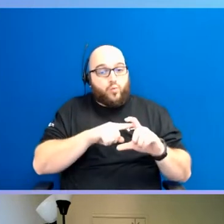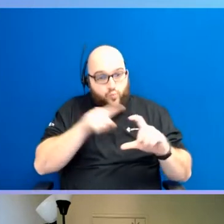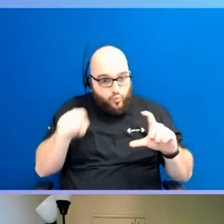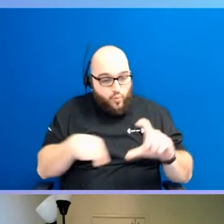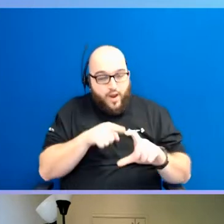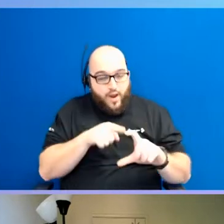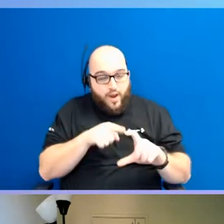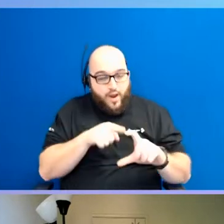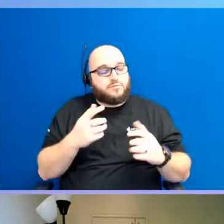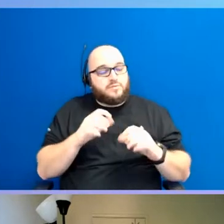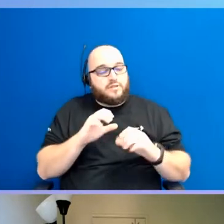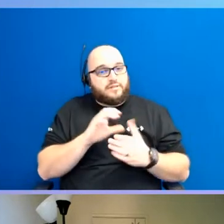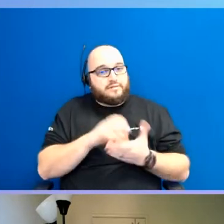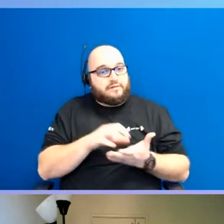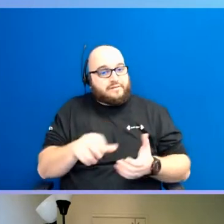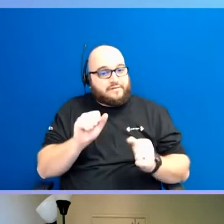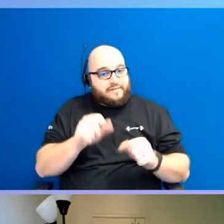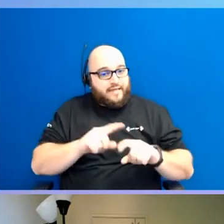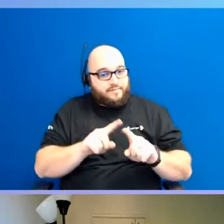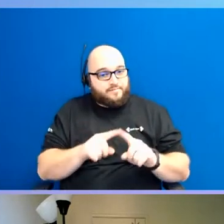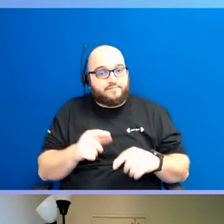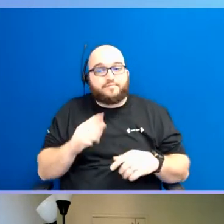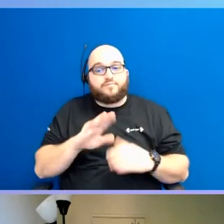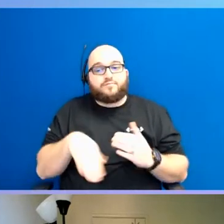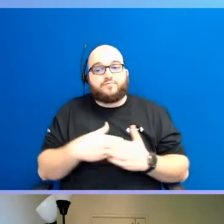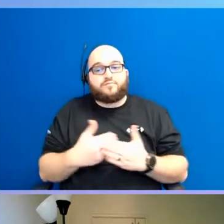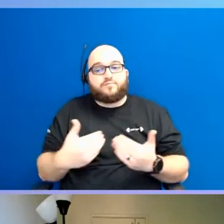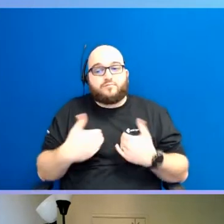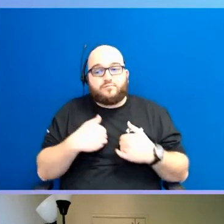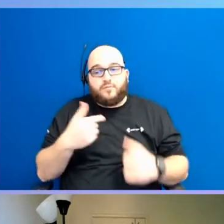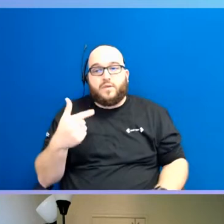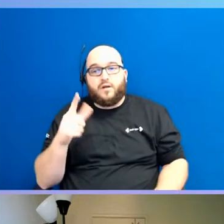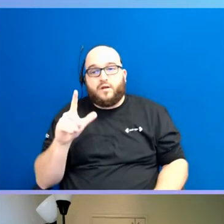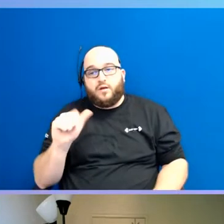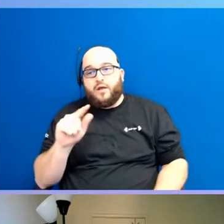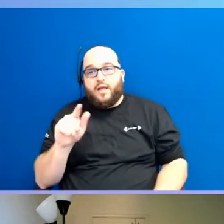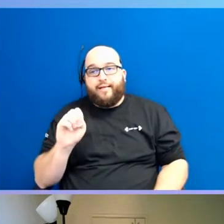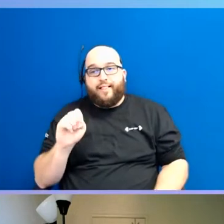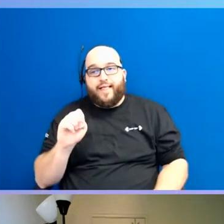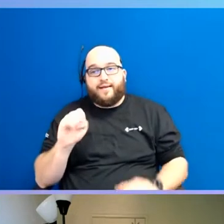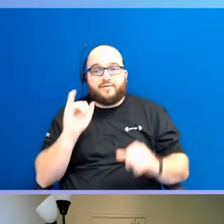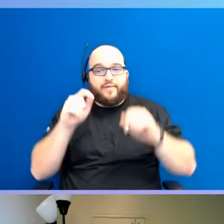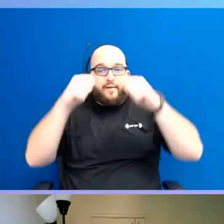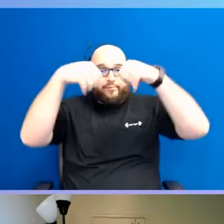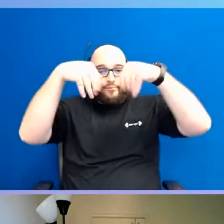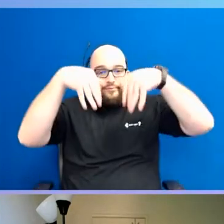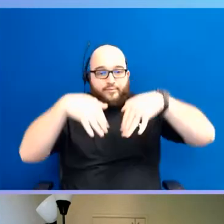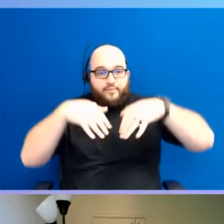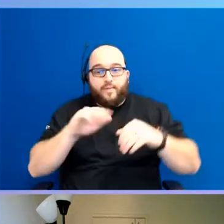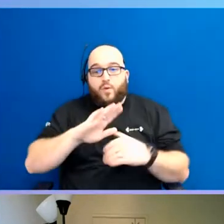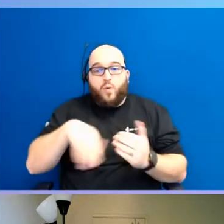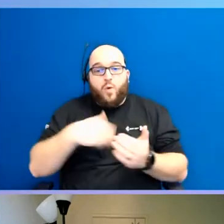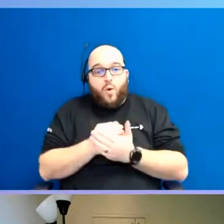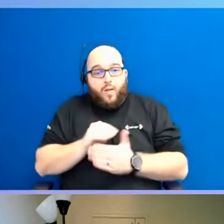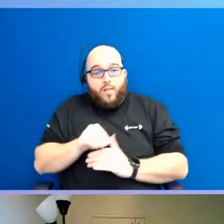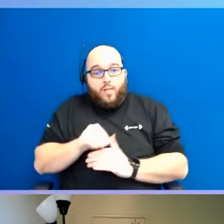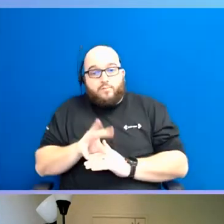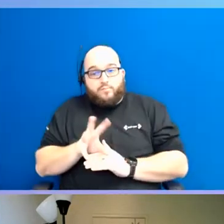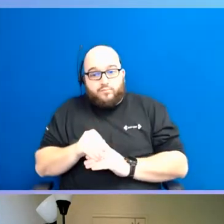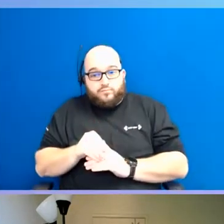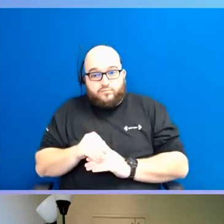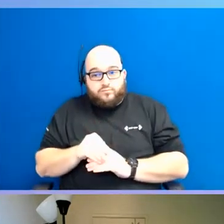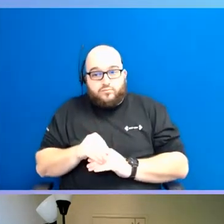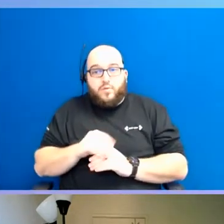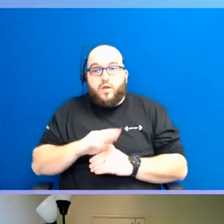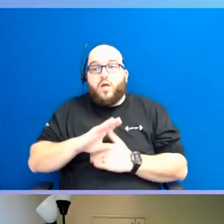in different shapes. They all have this glaze on top. They're all photos, and they all